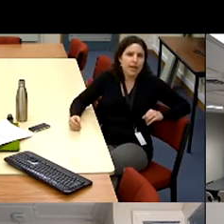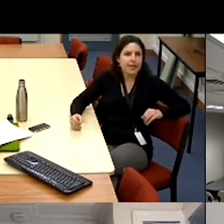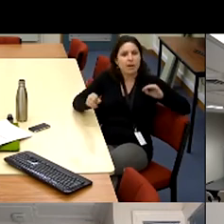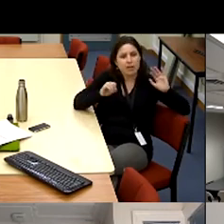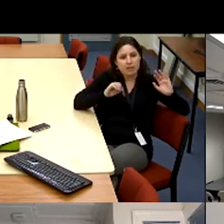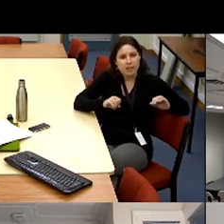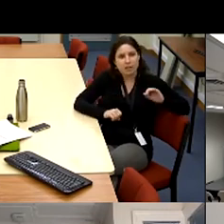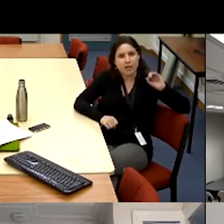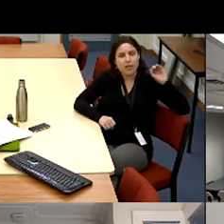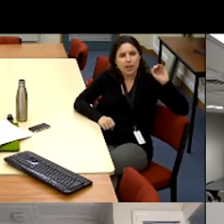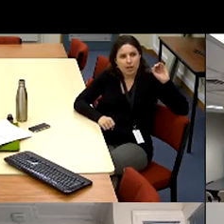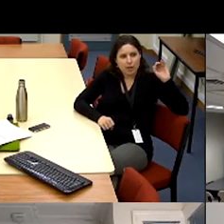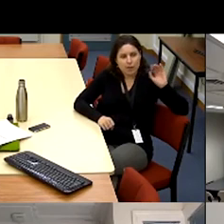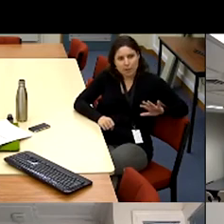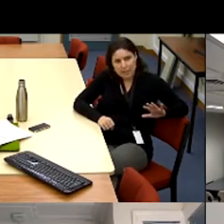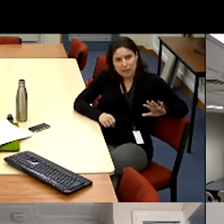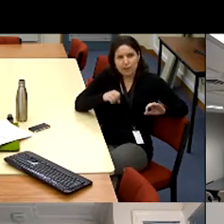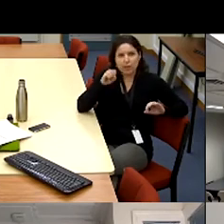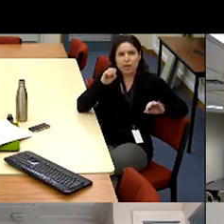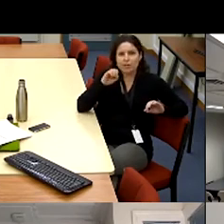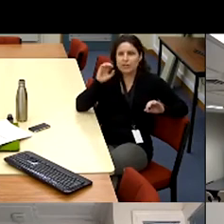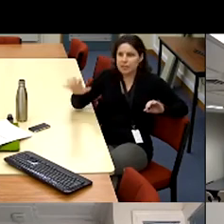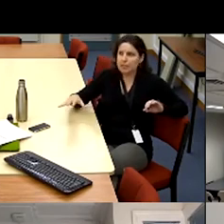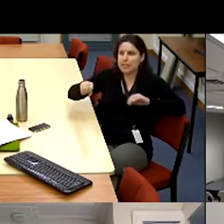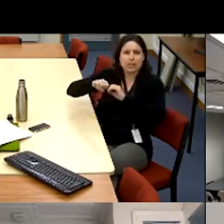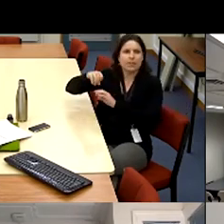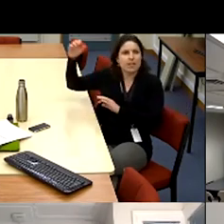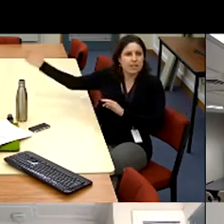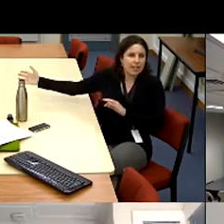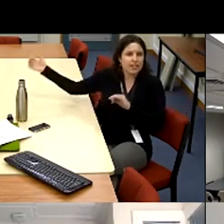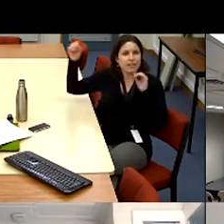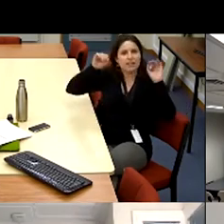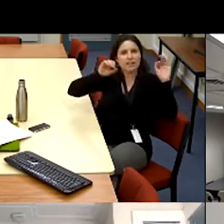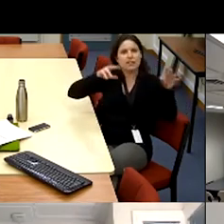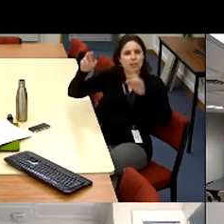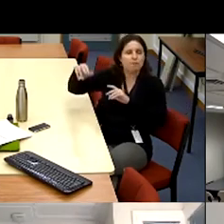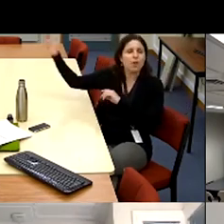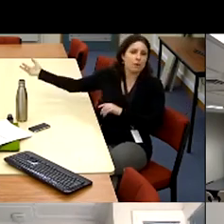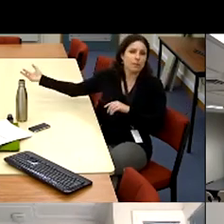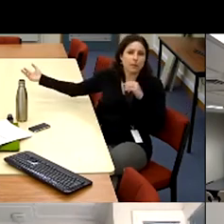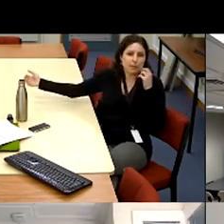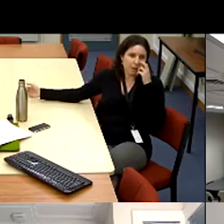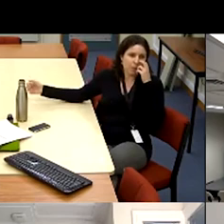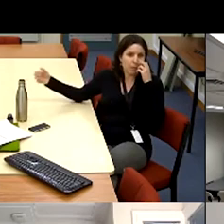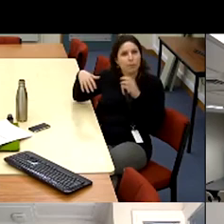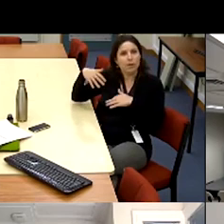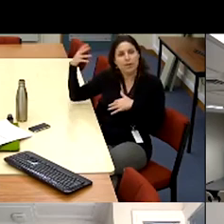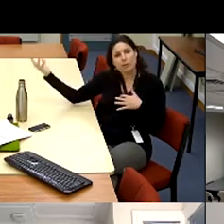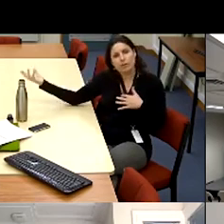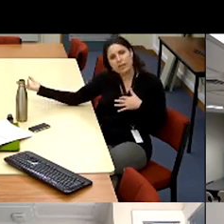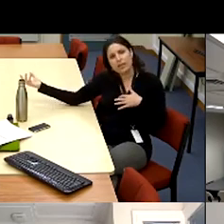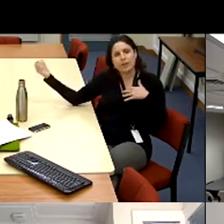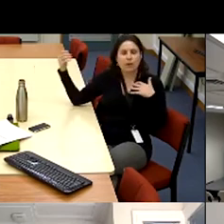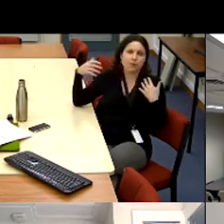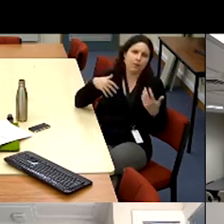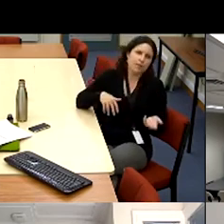Wellington and had kind of done it like a few months after they arrived, 6 months later, then a year later. So they had done these kind of follow-up stories about, well, where are they up